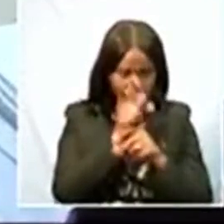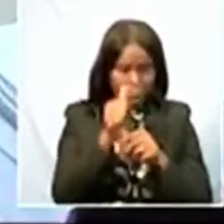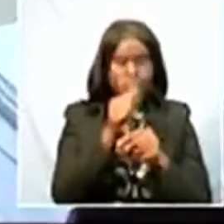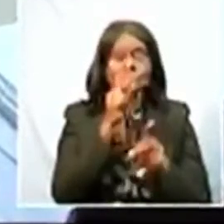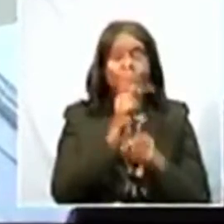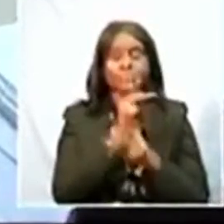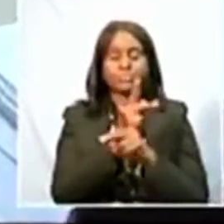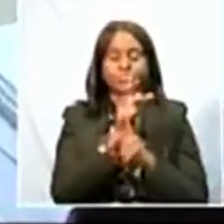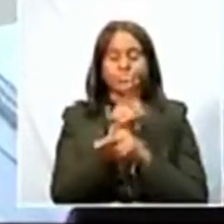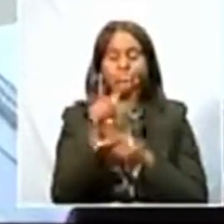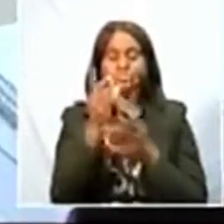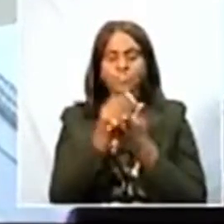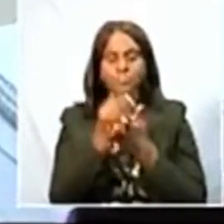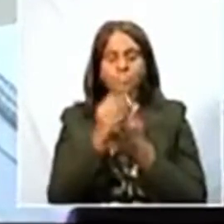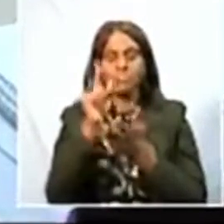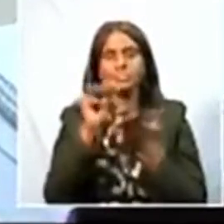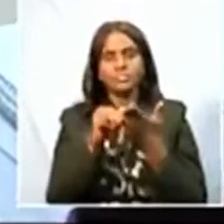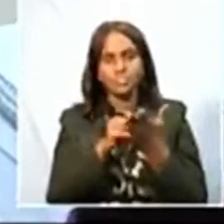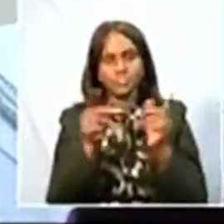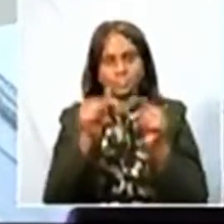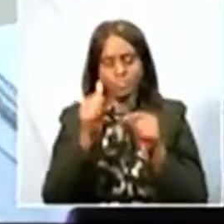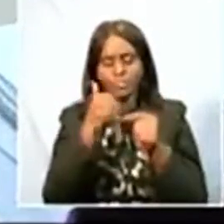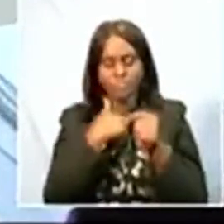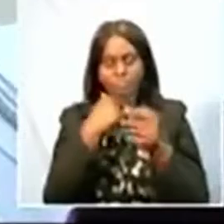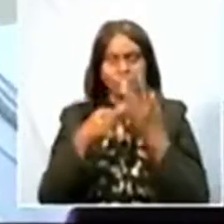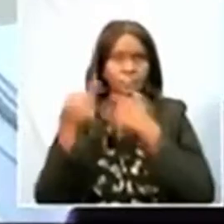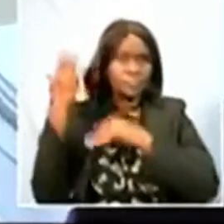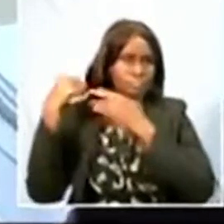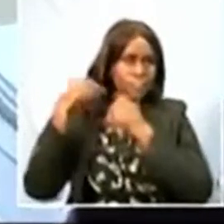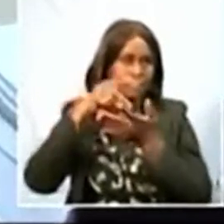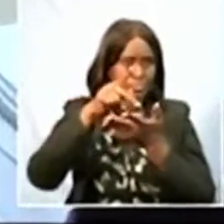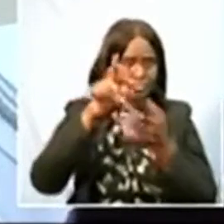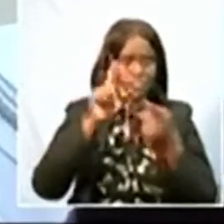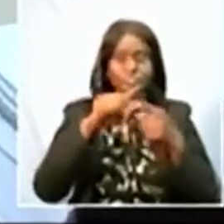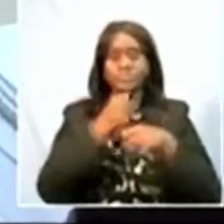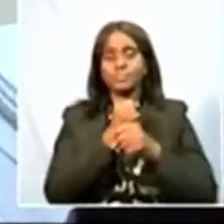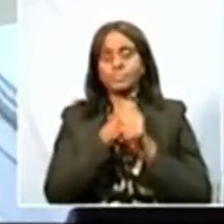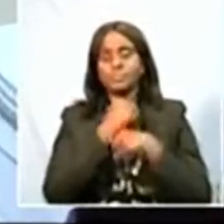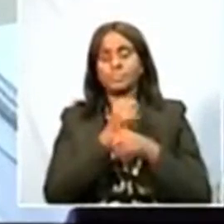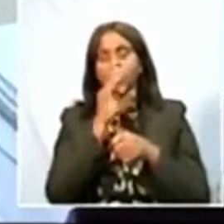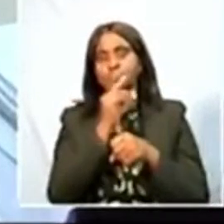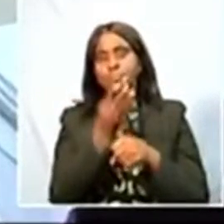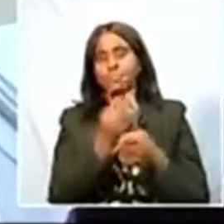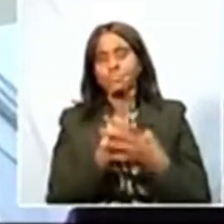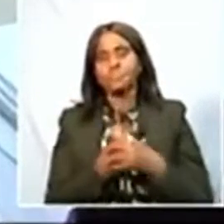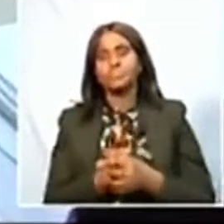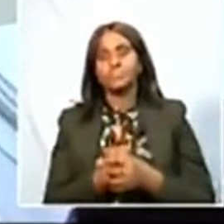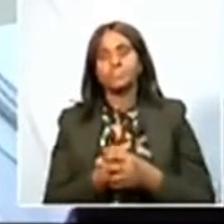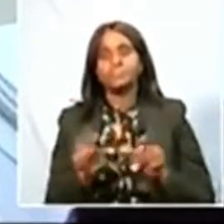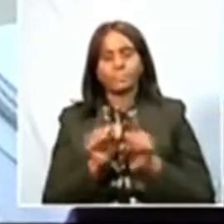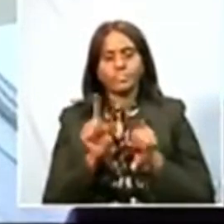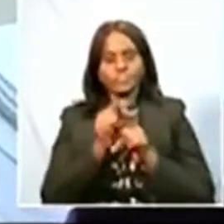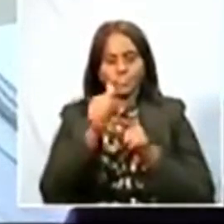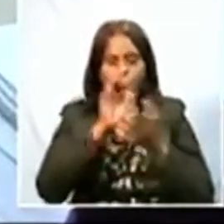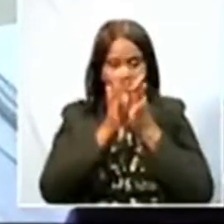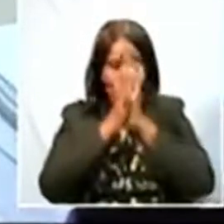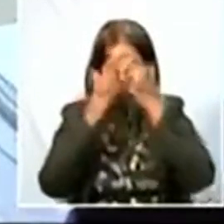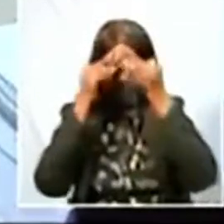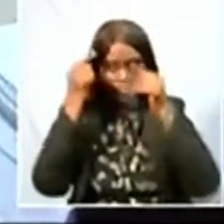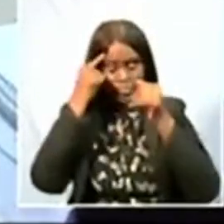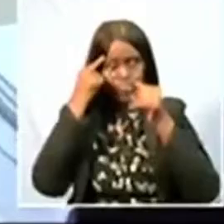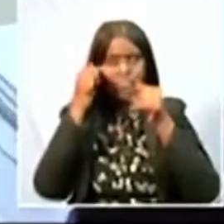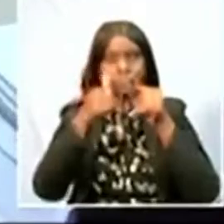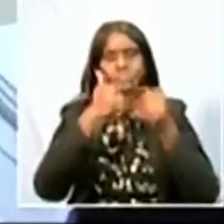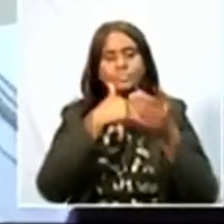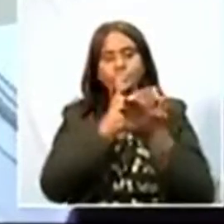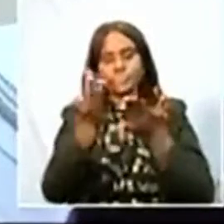are keeping that money, 1 million, when you have outstanding payments to make. And you are aware that the government has never